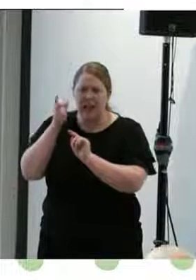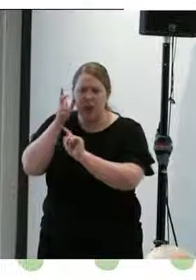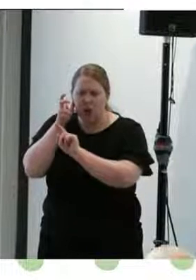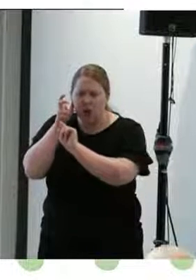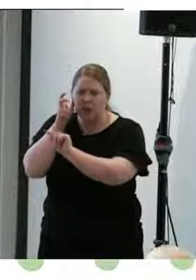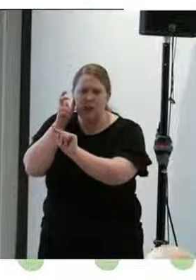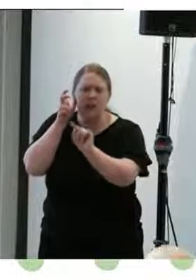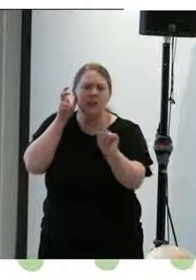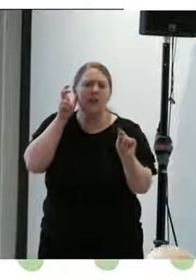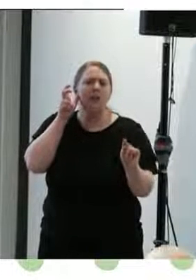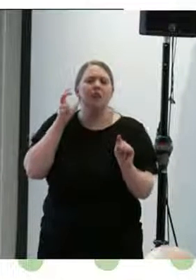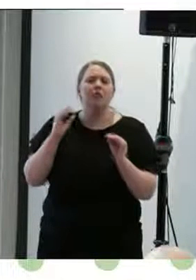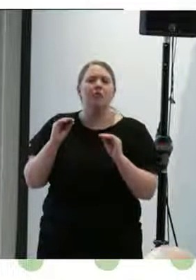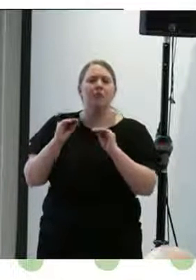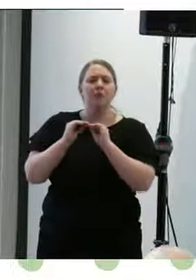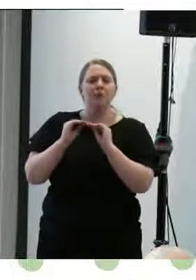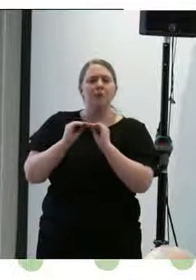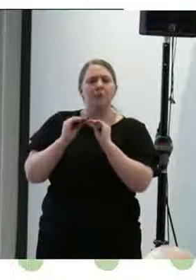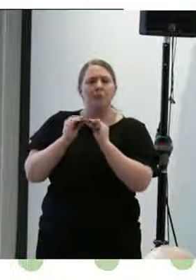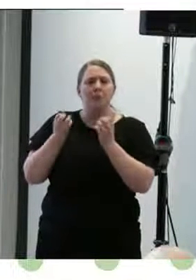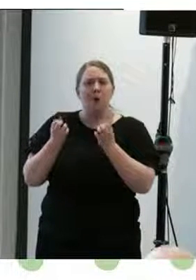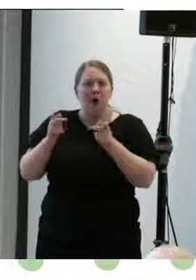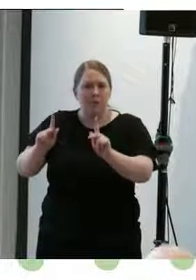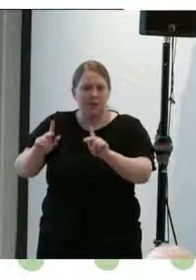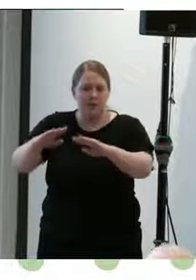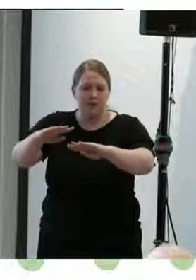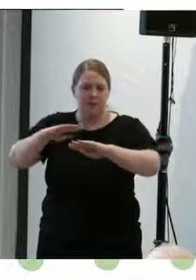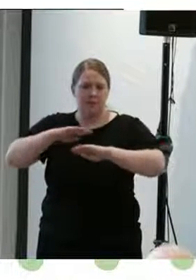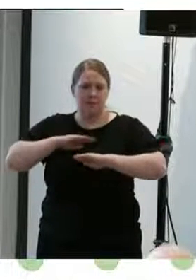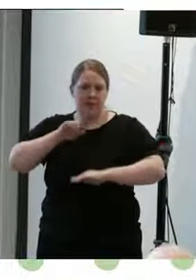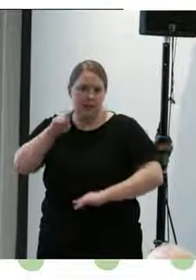action, not only that meets people's immediate needs, but also